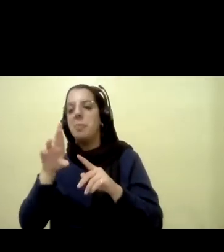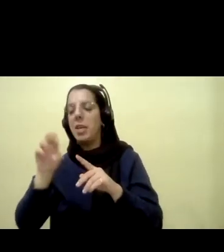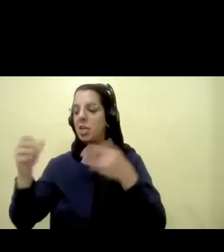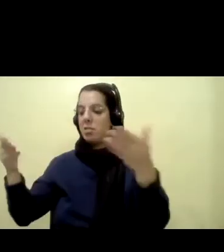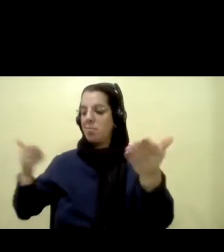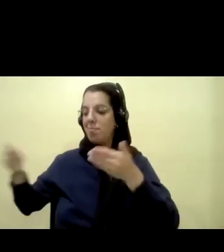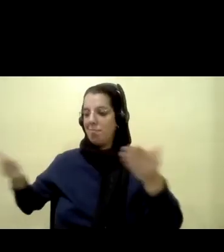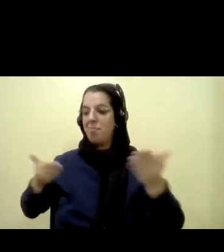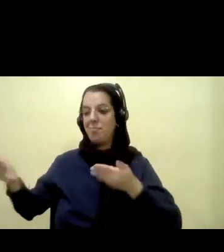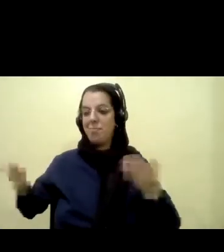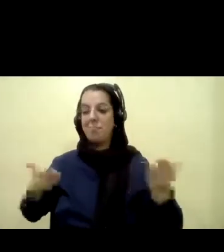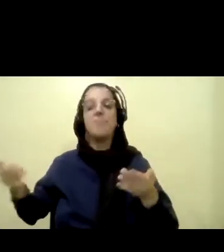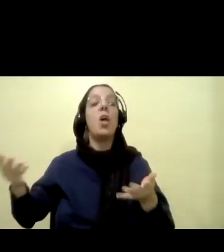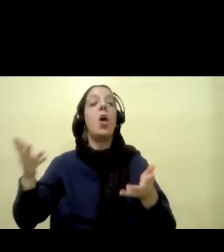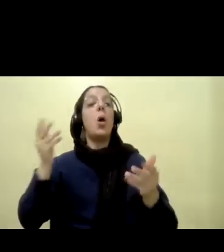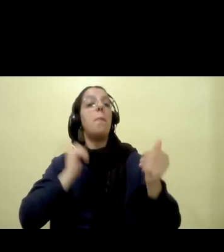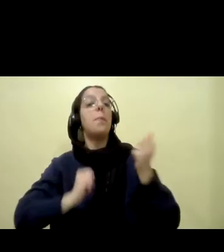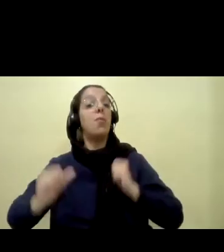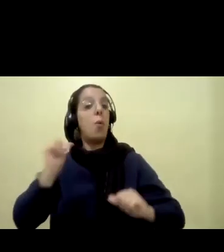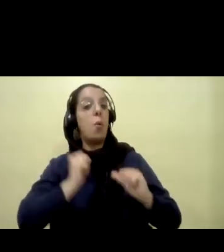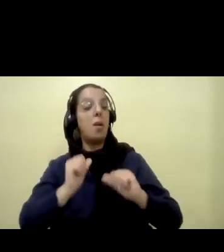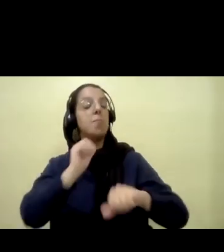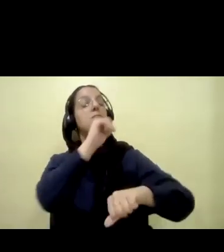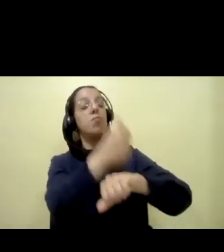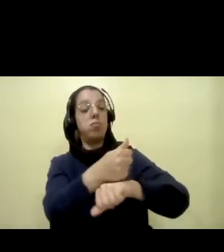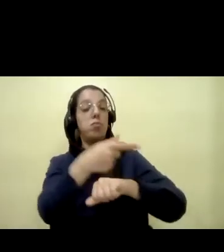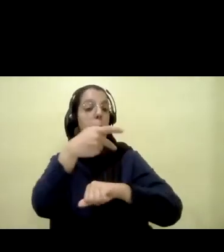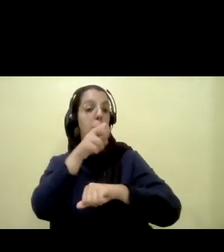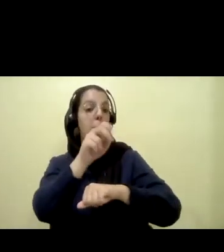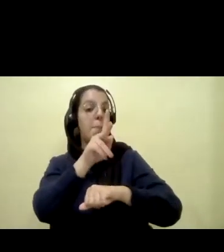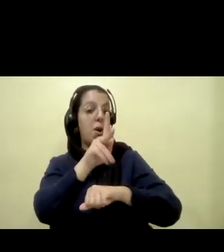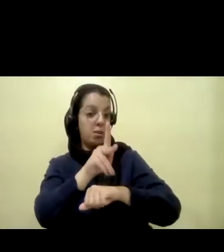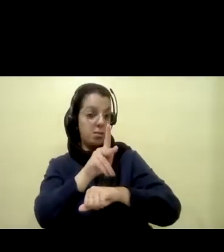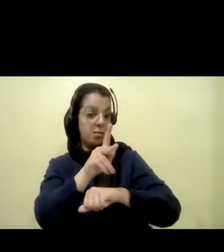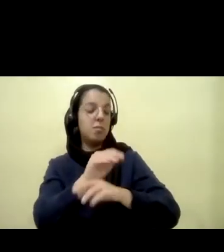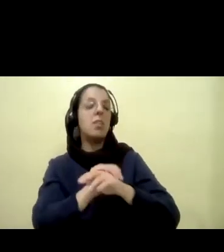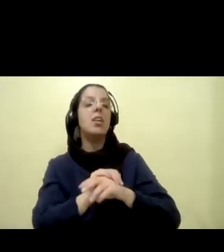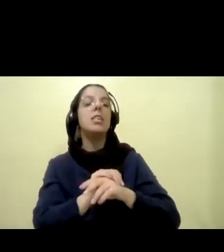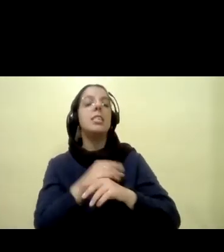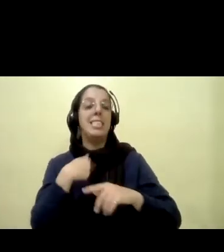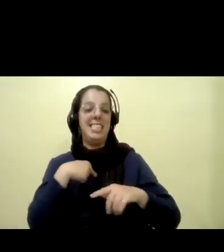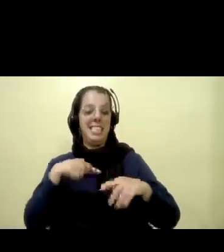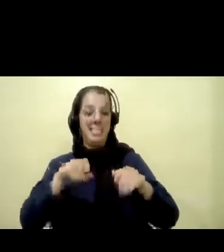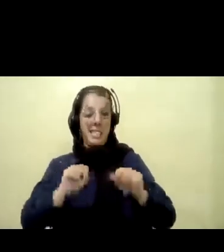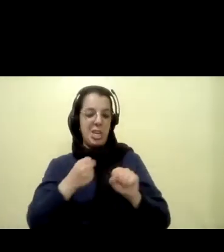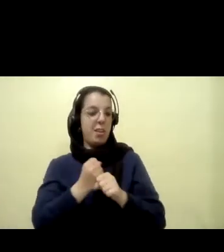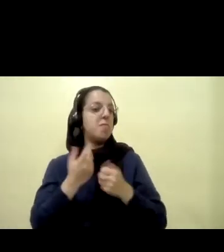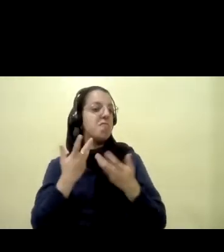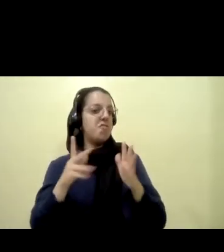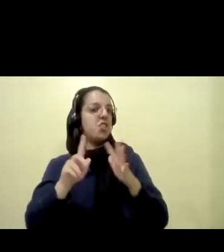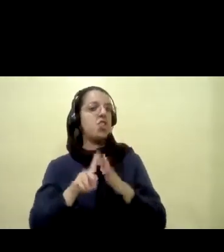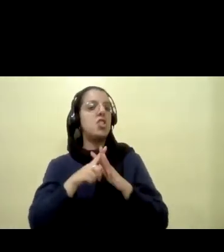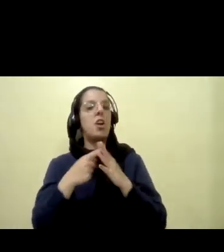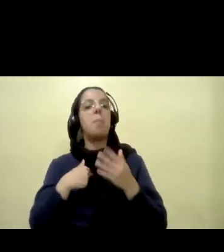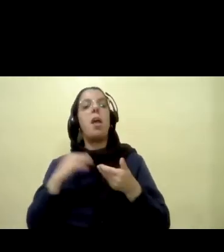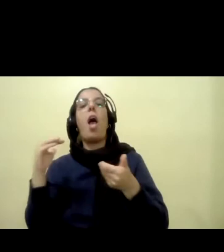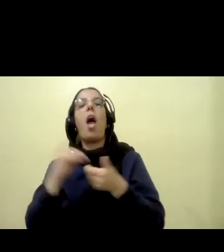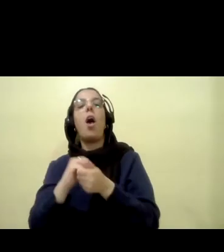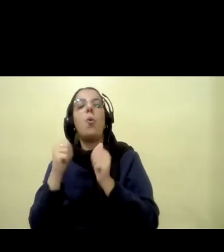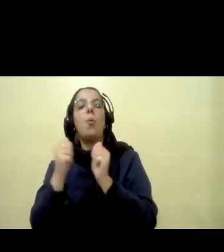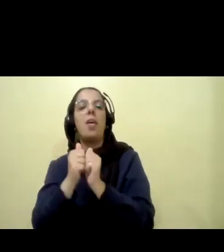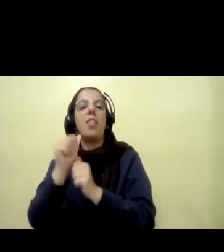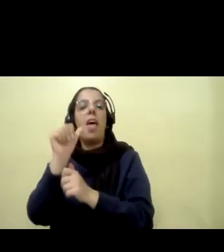on a regular basis in parks. I started this year, and actually I collaborated with Andrea